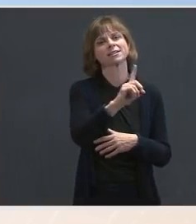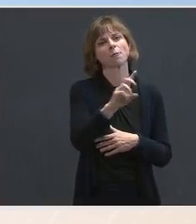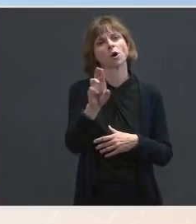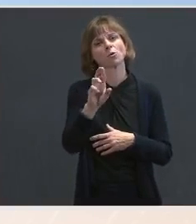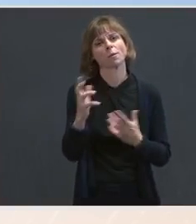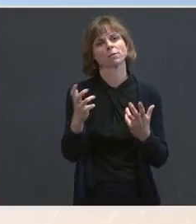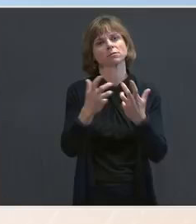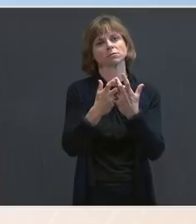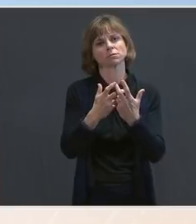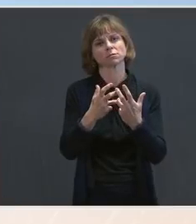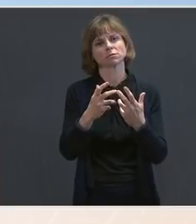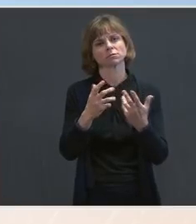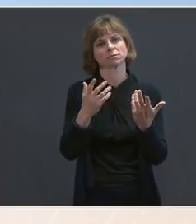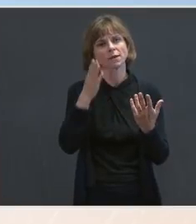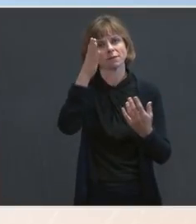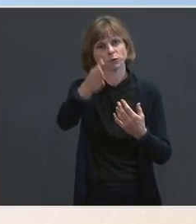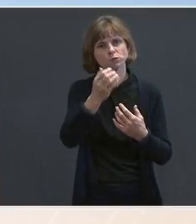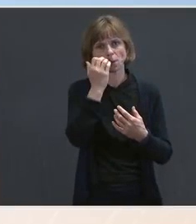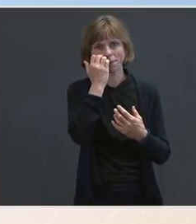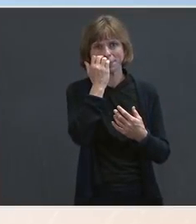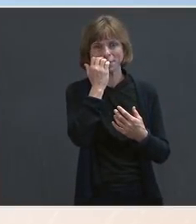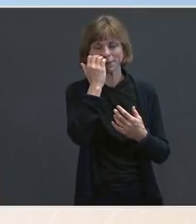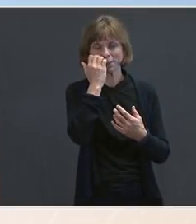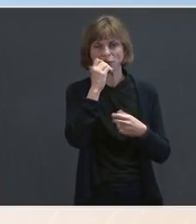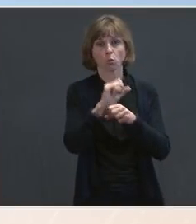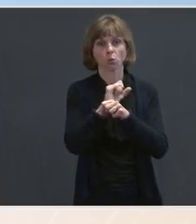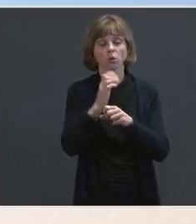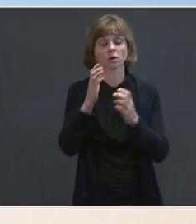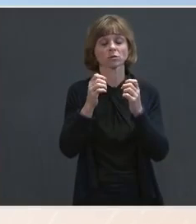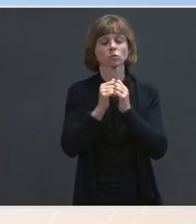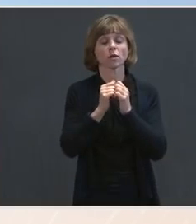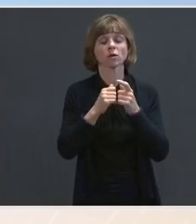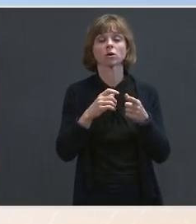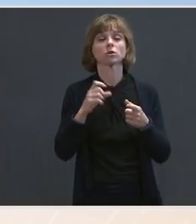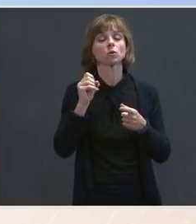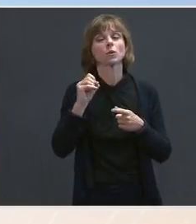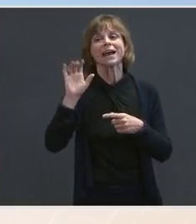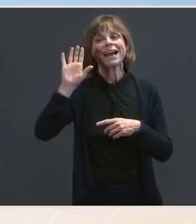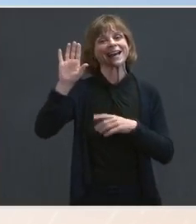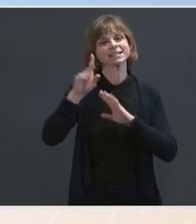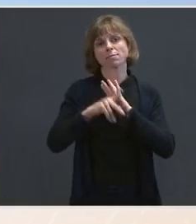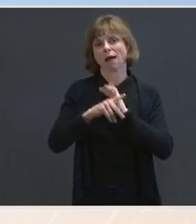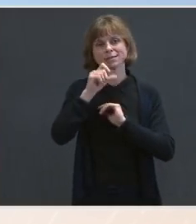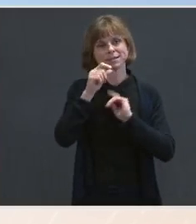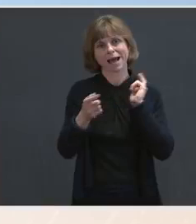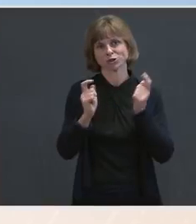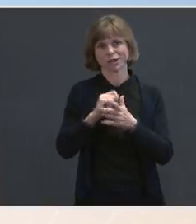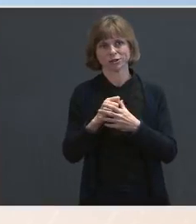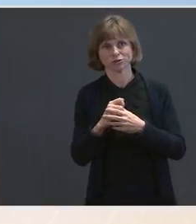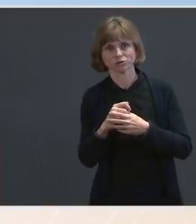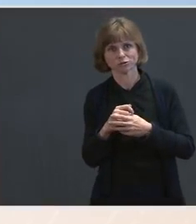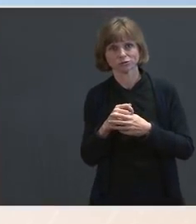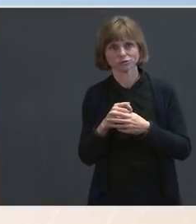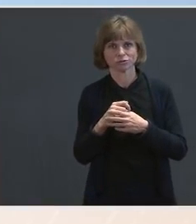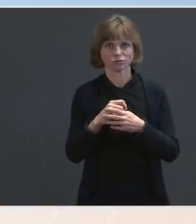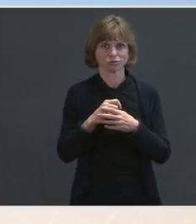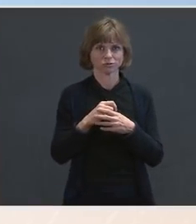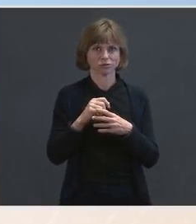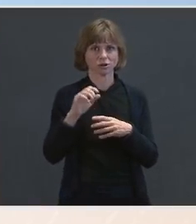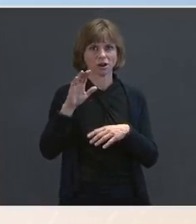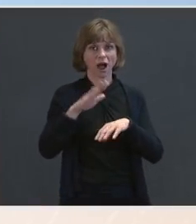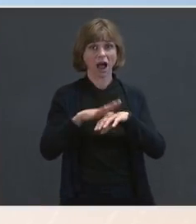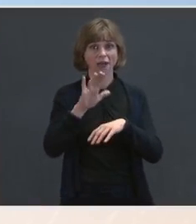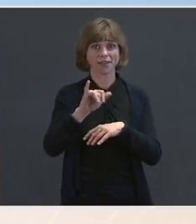considering looking at the filibuster, pressing his Senate colleagues? His policy has not changed his on that issue.